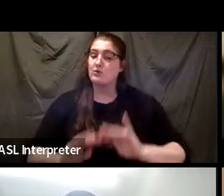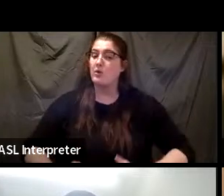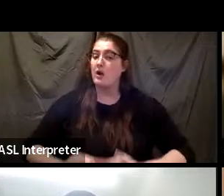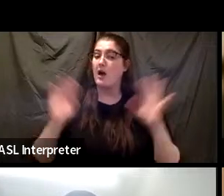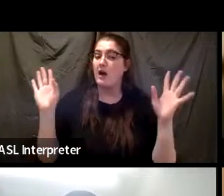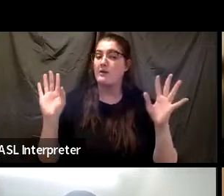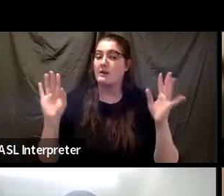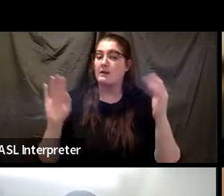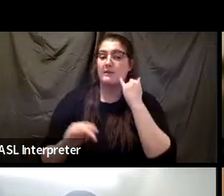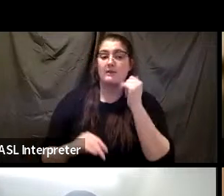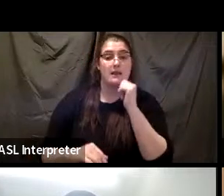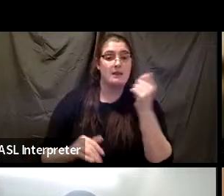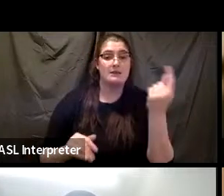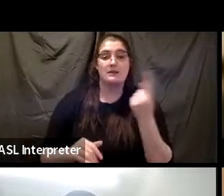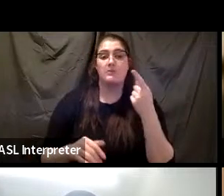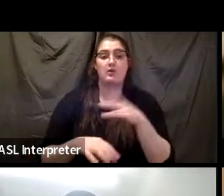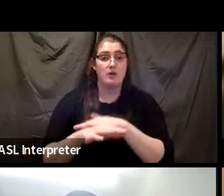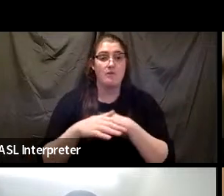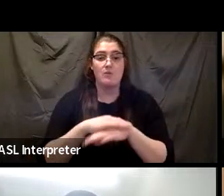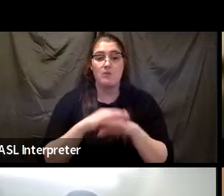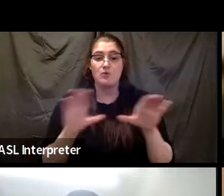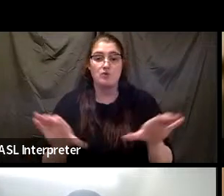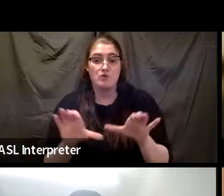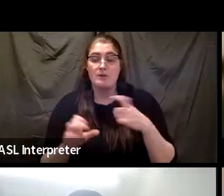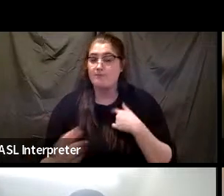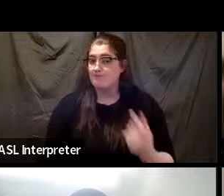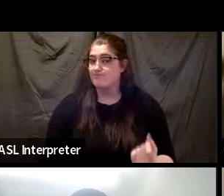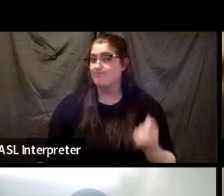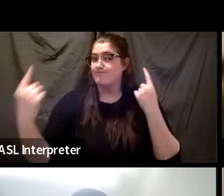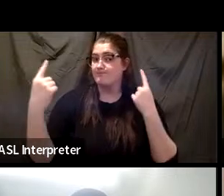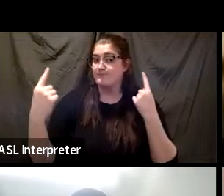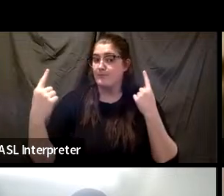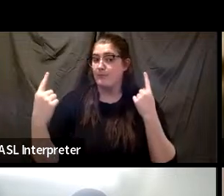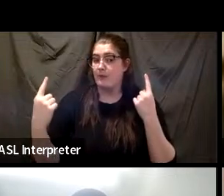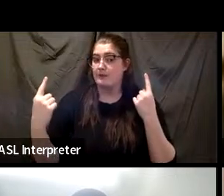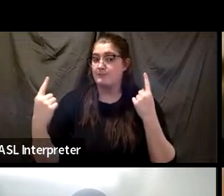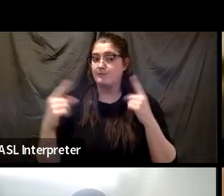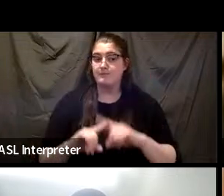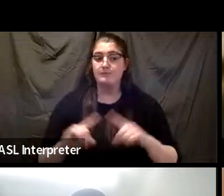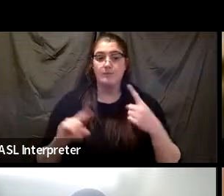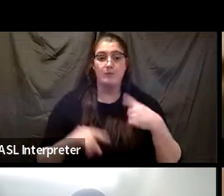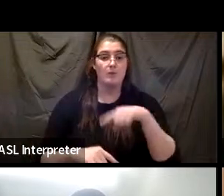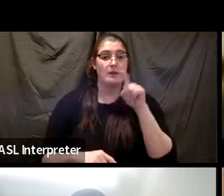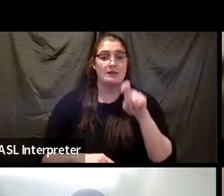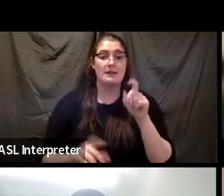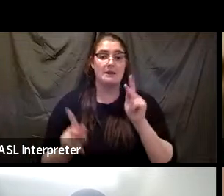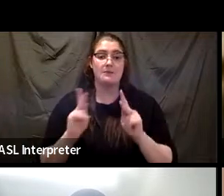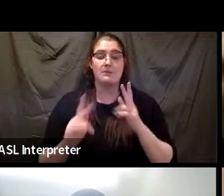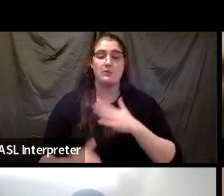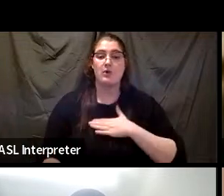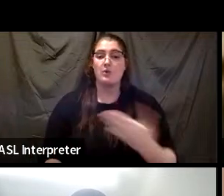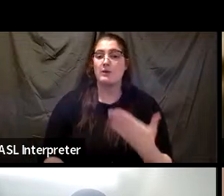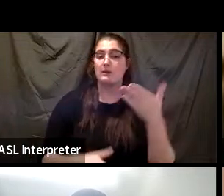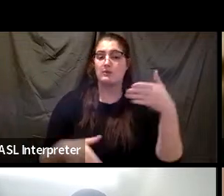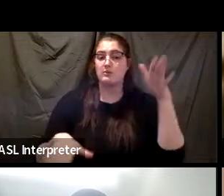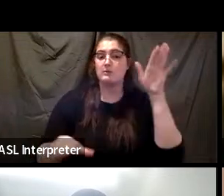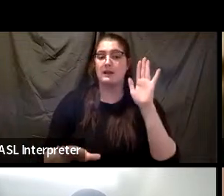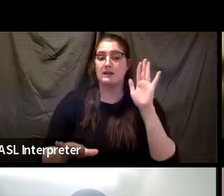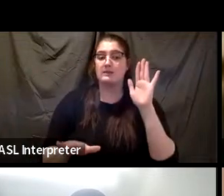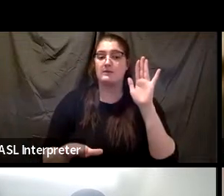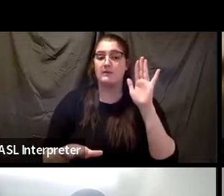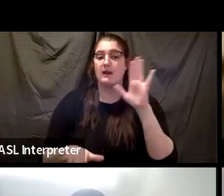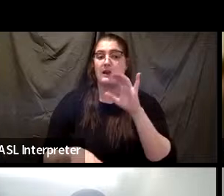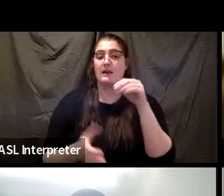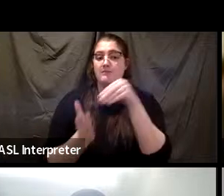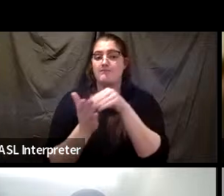not something that you're comfortable doing, that is completely understandable. But we do need people that are willing to be able to testify and put